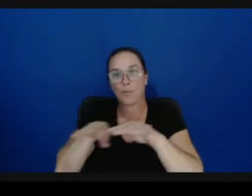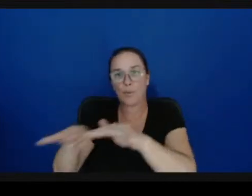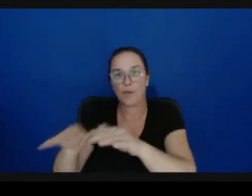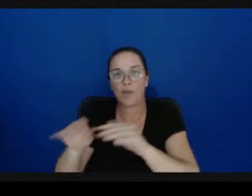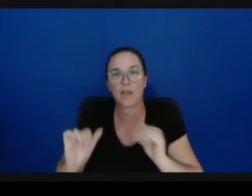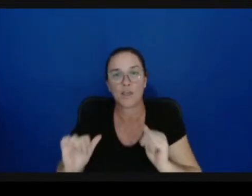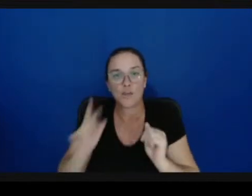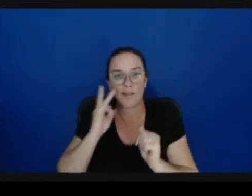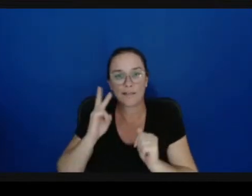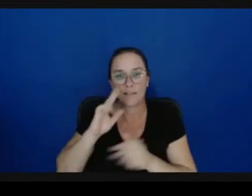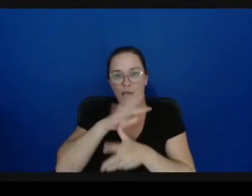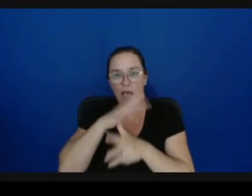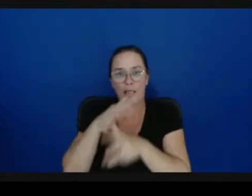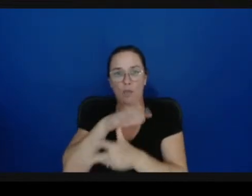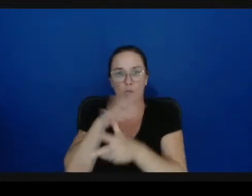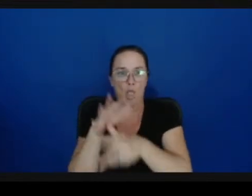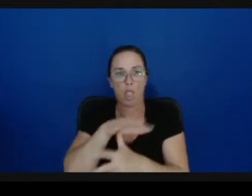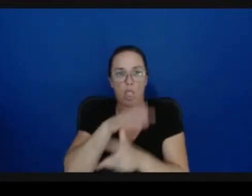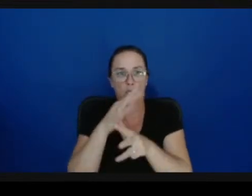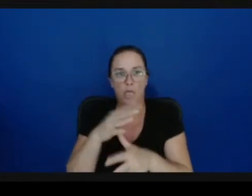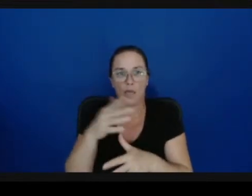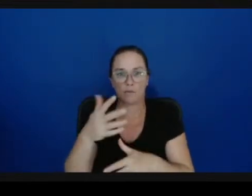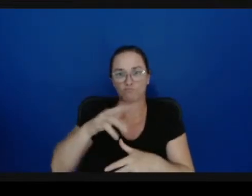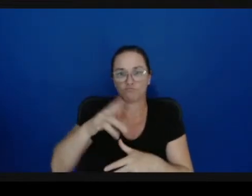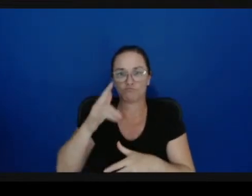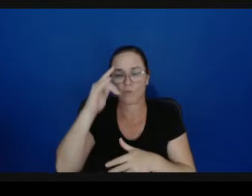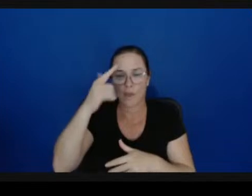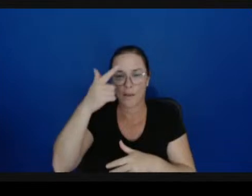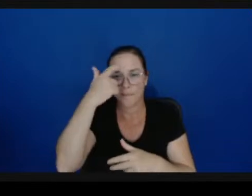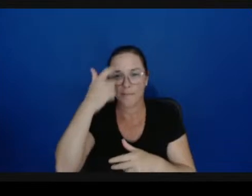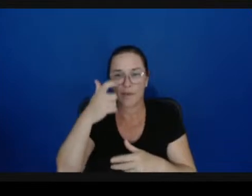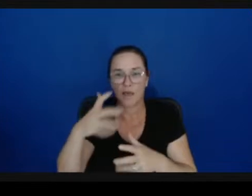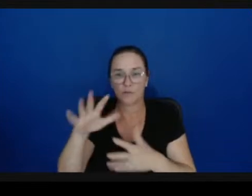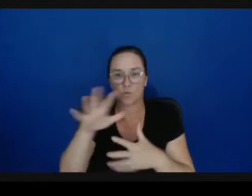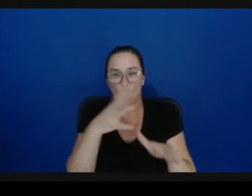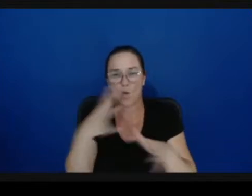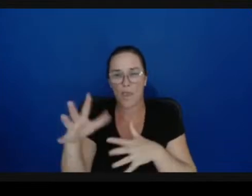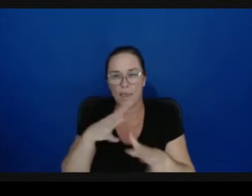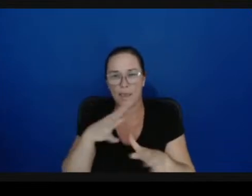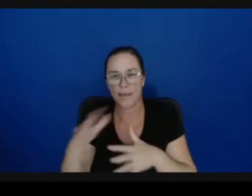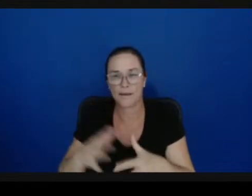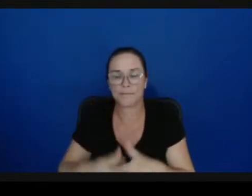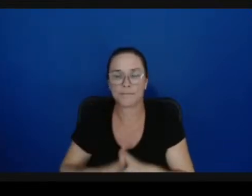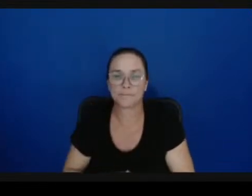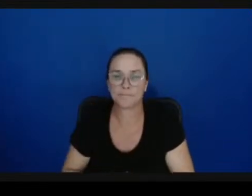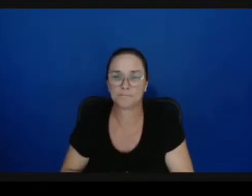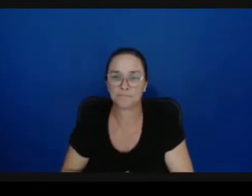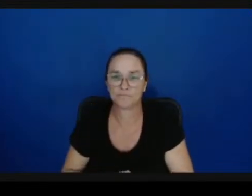getting blown by the wind here as it's flying to assess the eruption site.